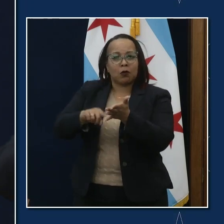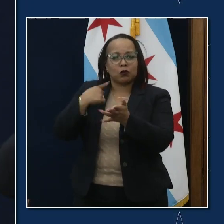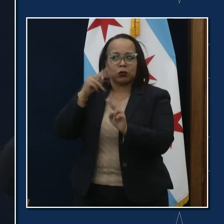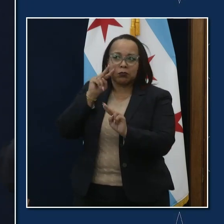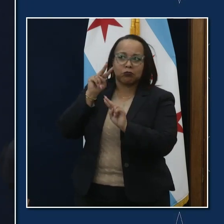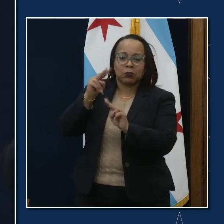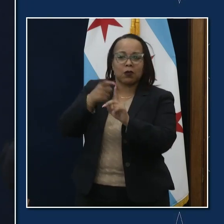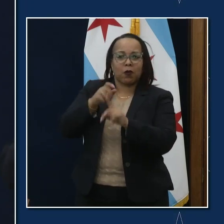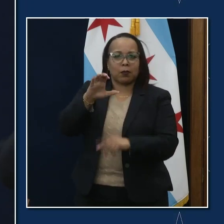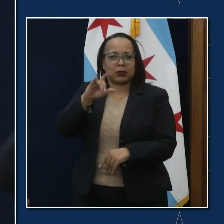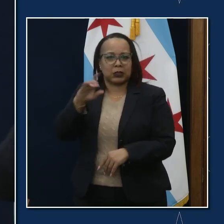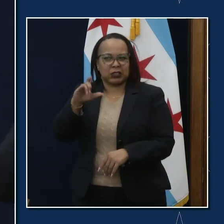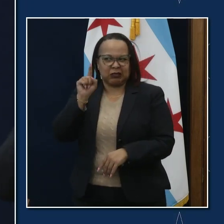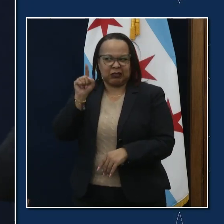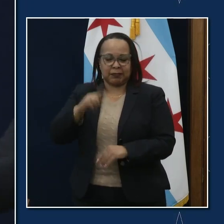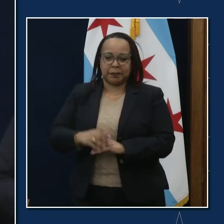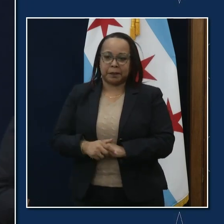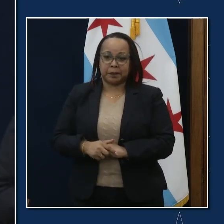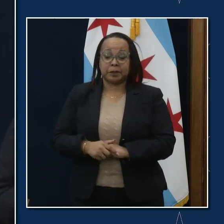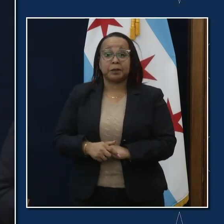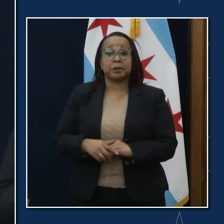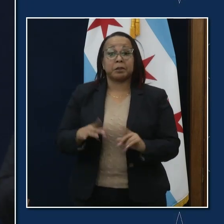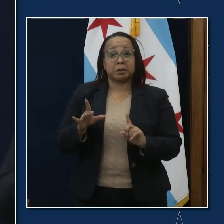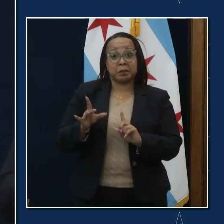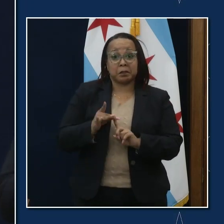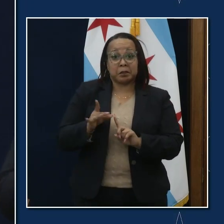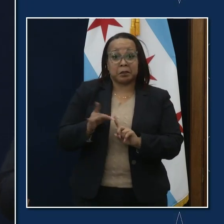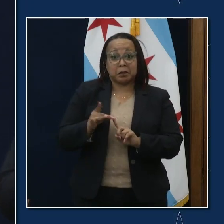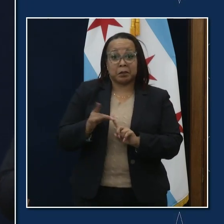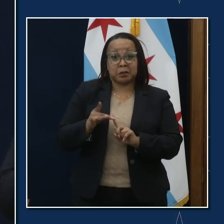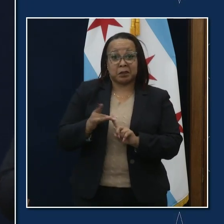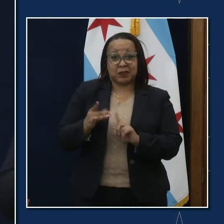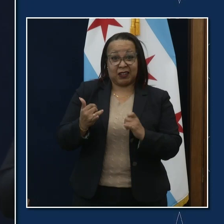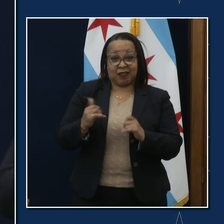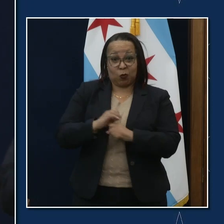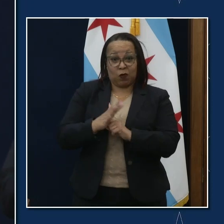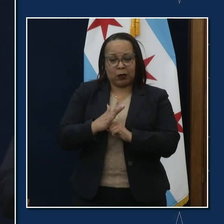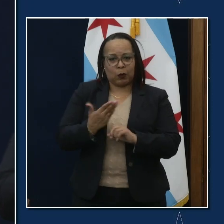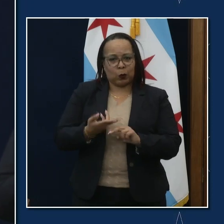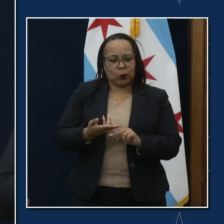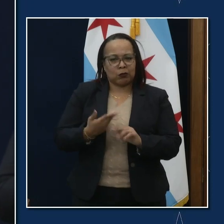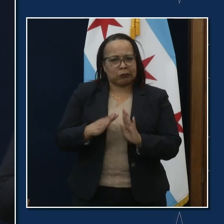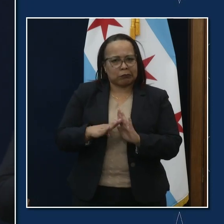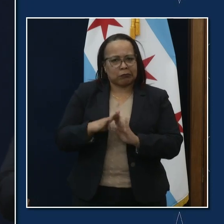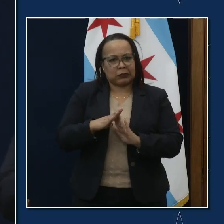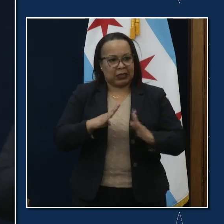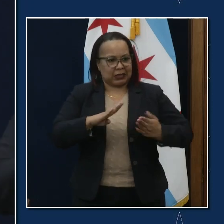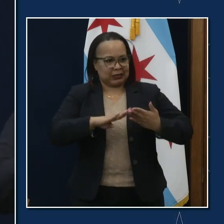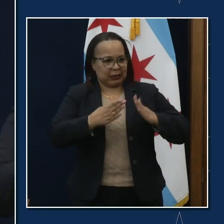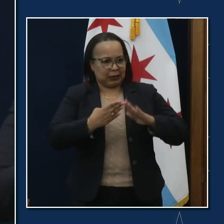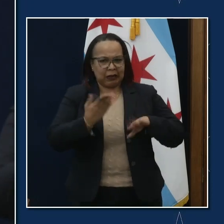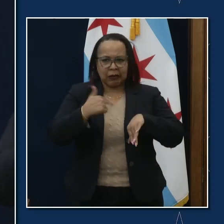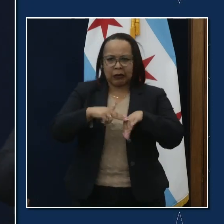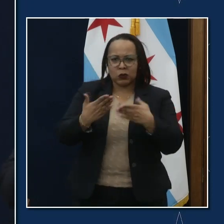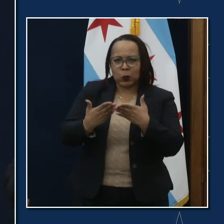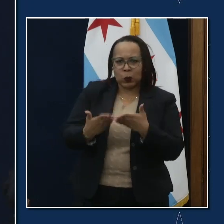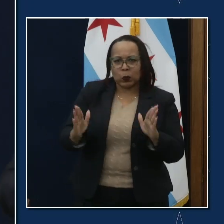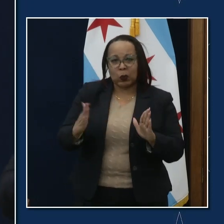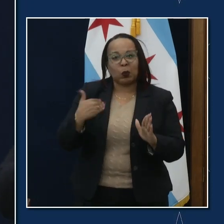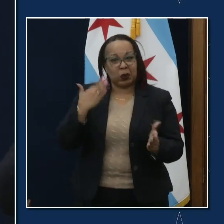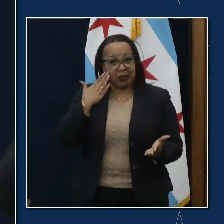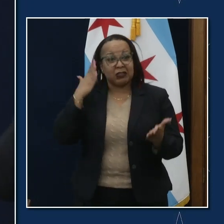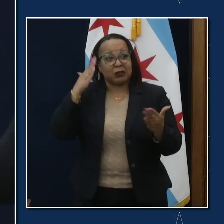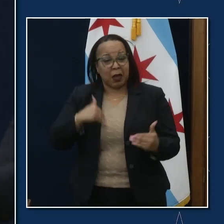follow from the CDC. Cases, as many of you have already heard, are on the rise in our city and nationwide, and we expect